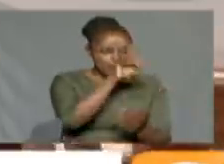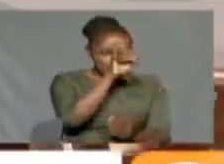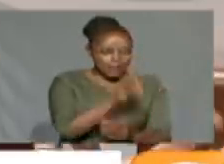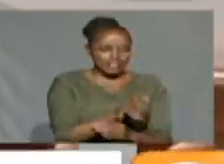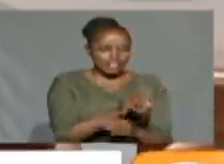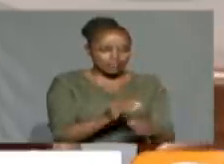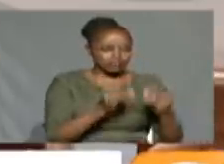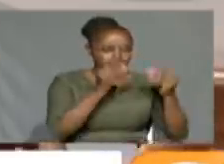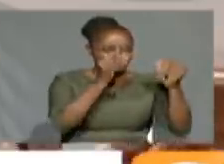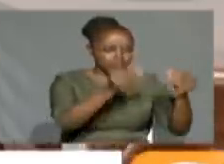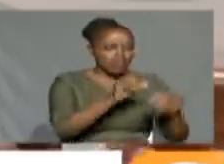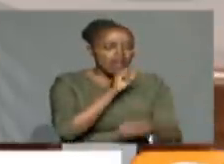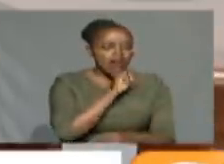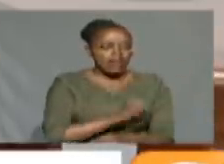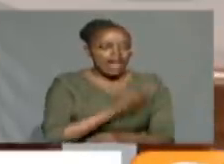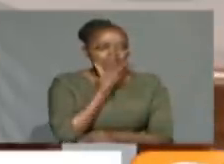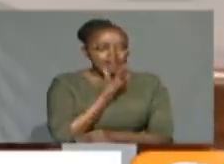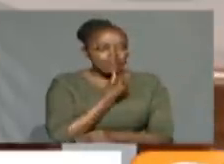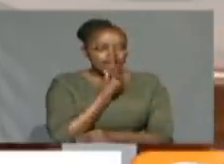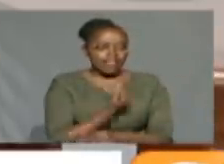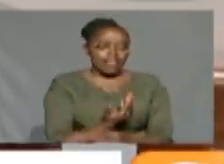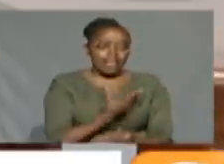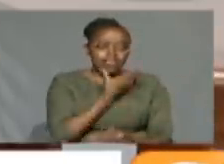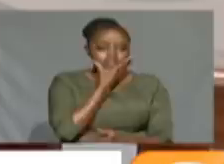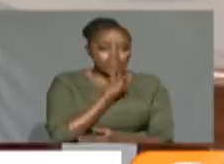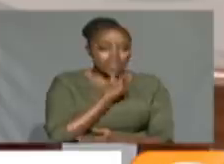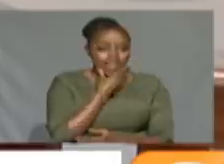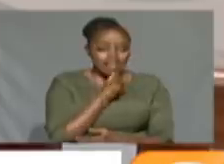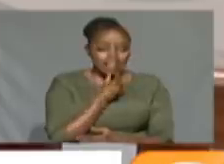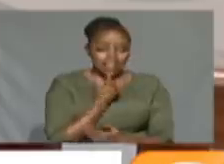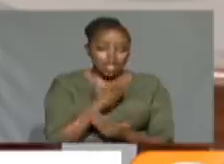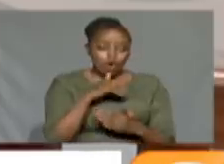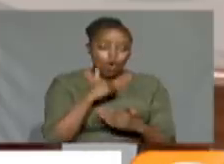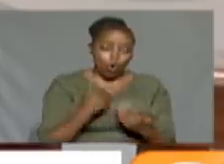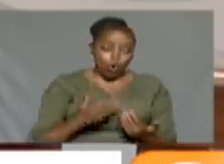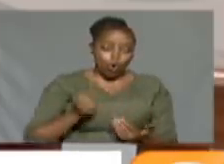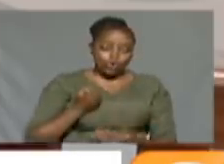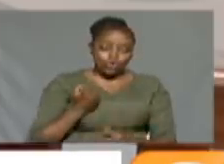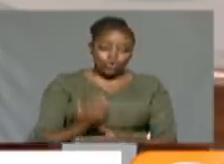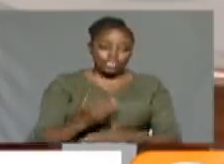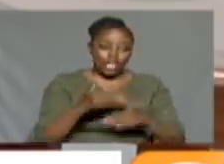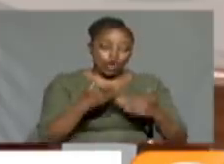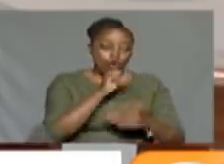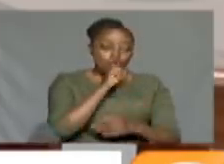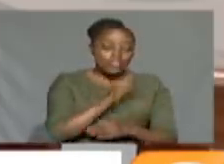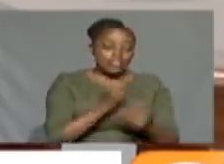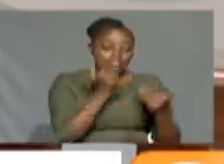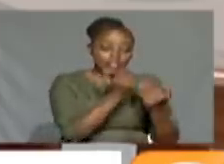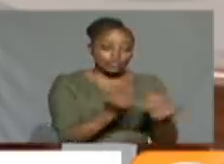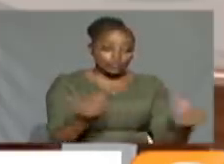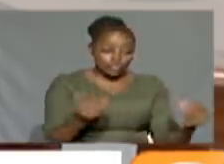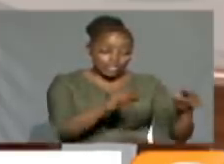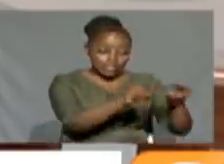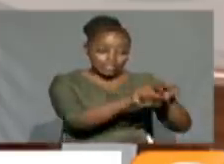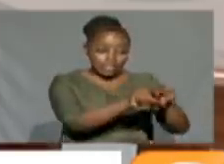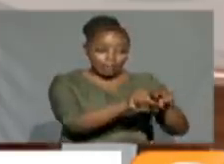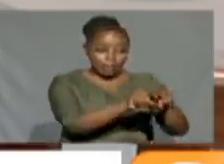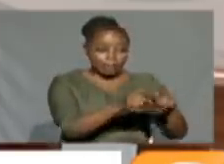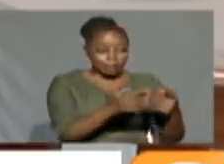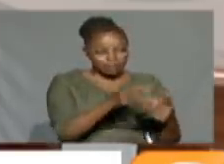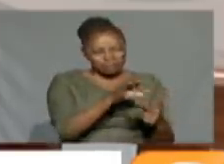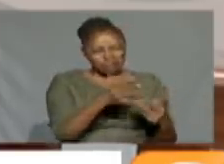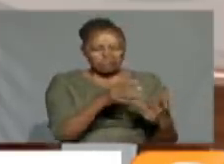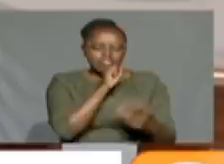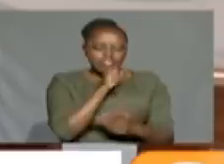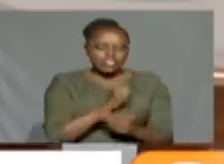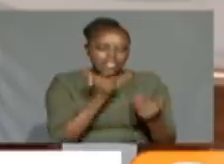for the grandfather, the father, the daughters, and the grandchildren. And also, preferably, the